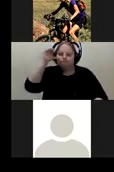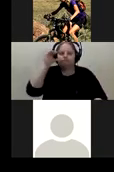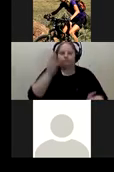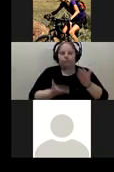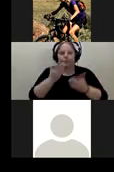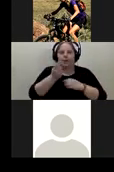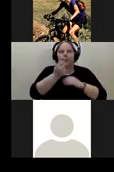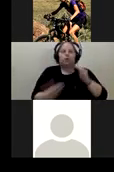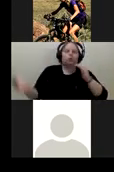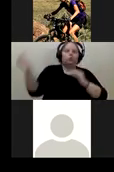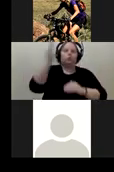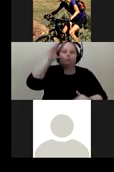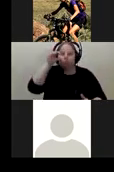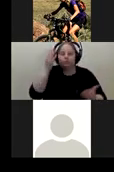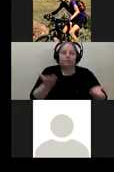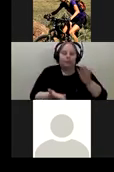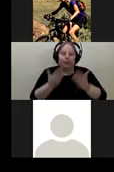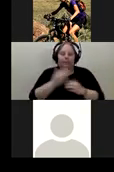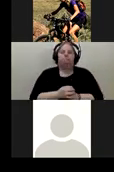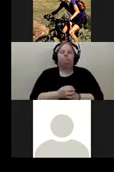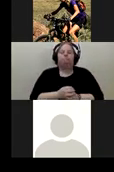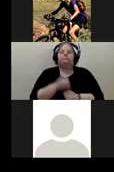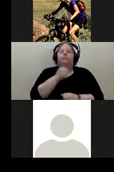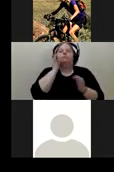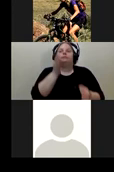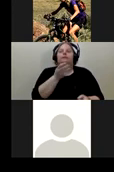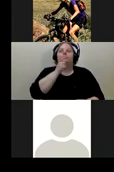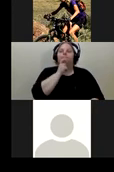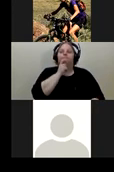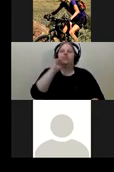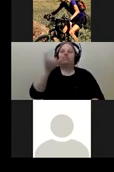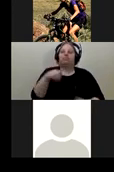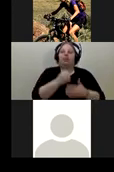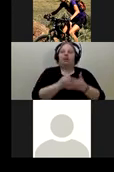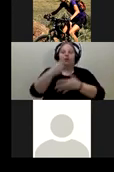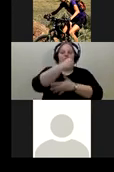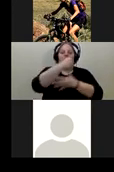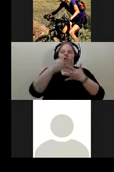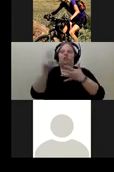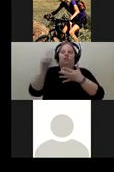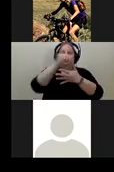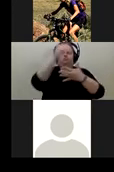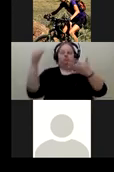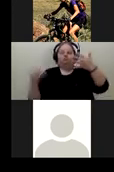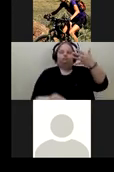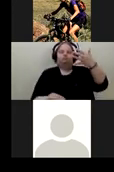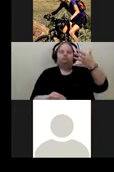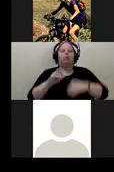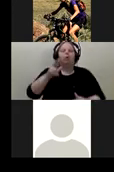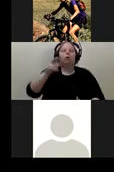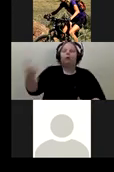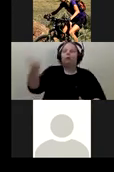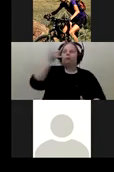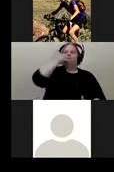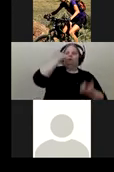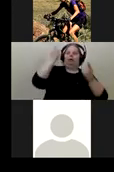too persistent, and you decide to put them at the bottom of the pile of things to do, or a phone call comes in and you